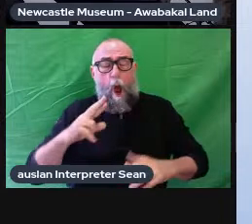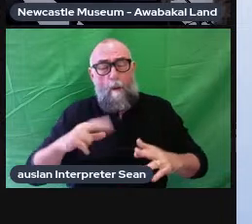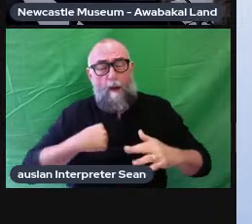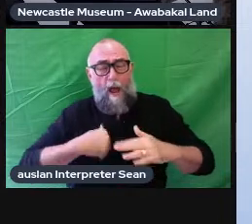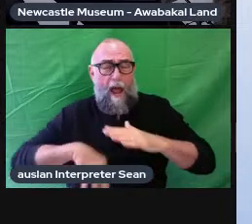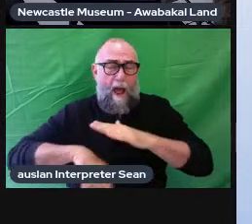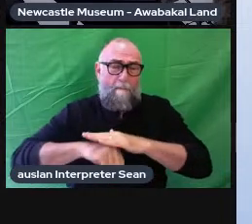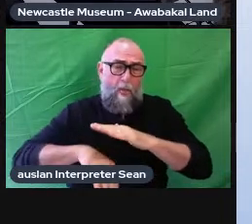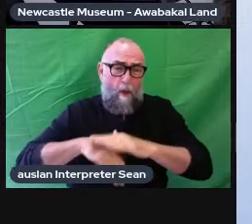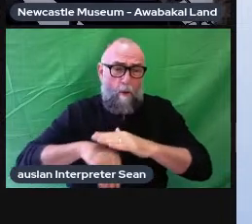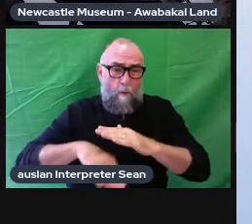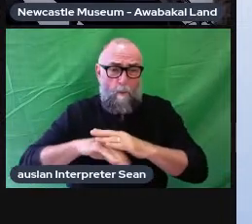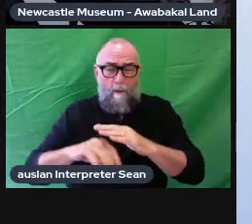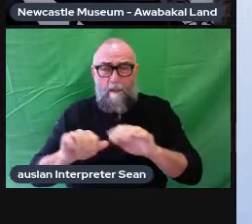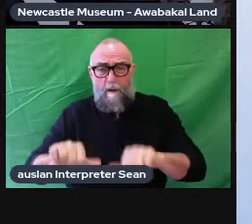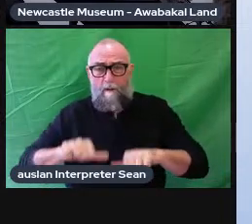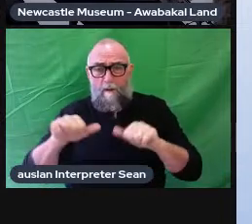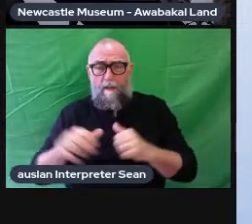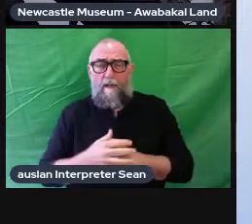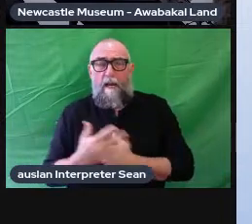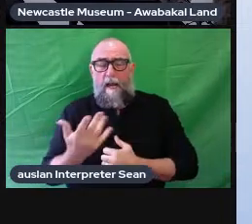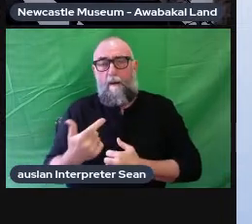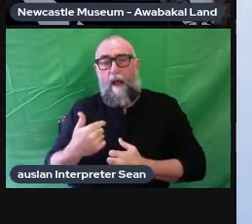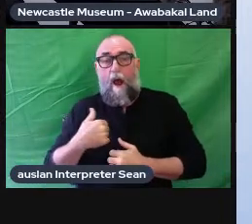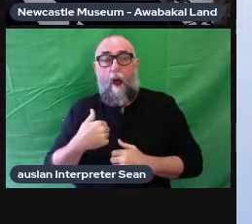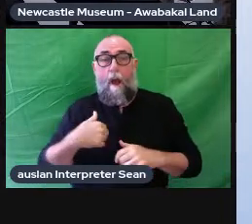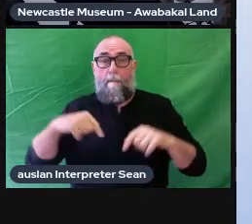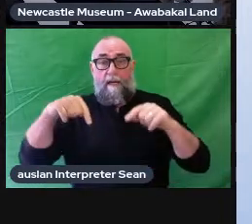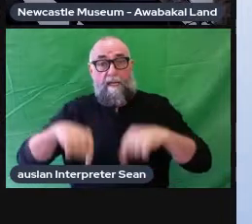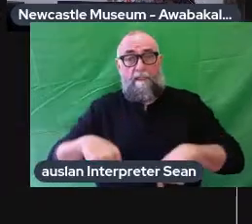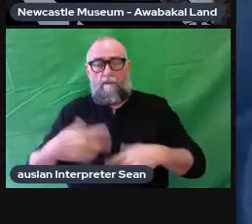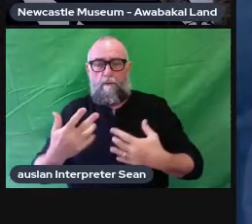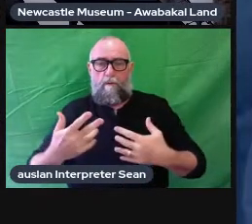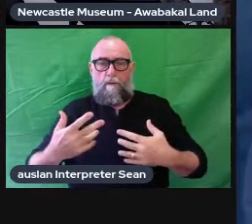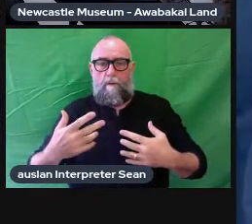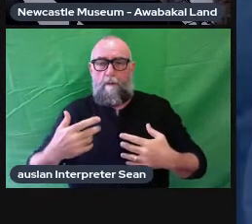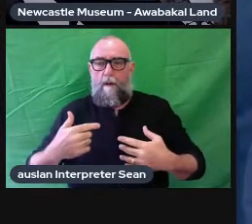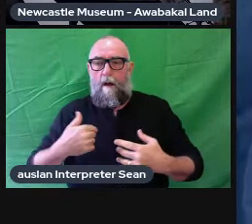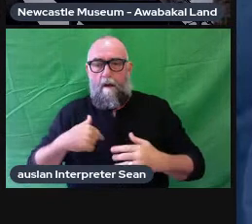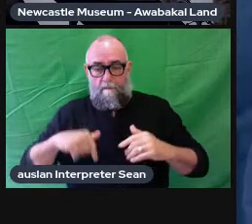case, I'm coming to you as Hunter Medical Research Institute's Consumer